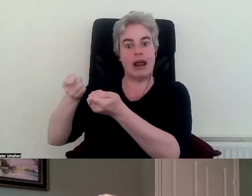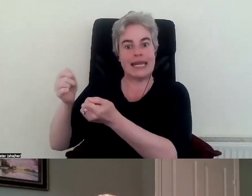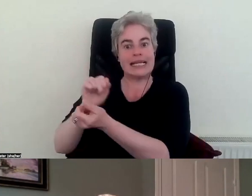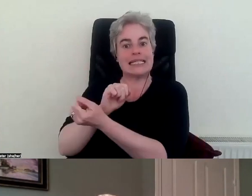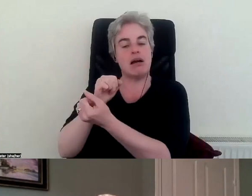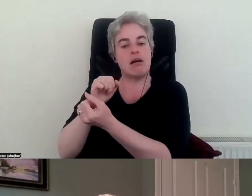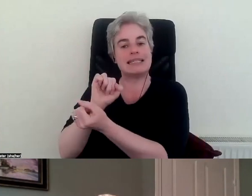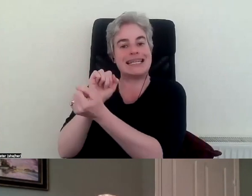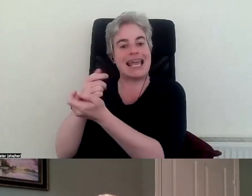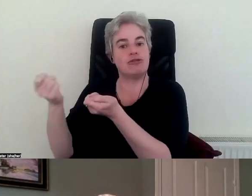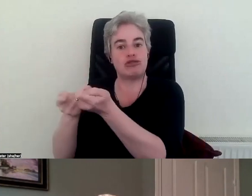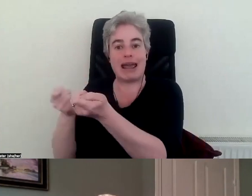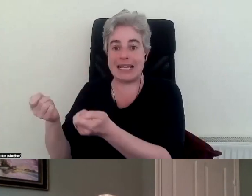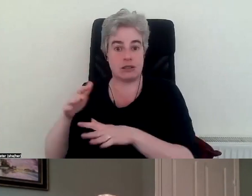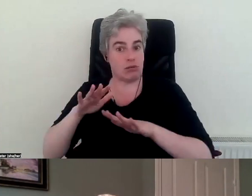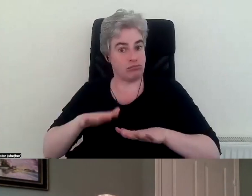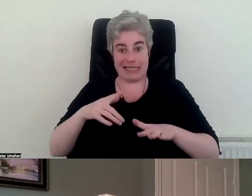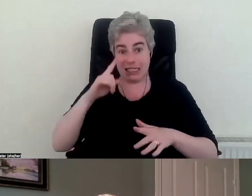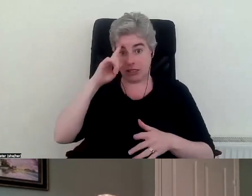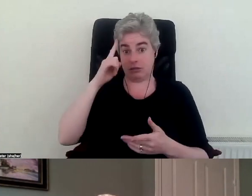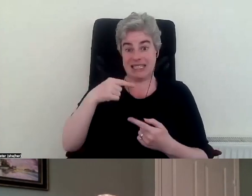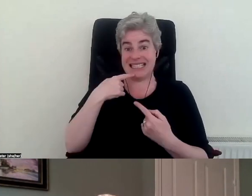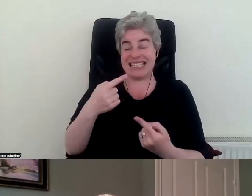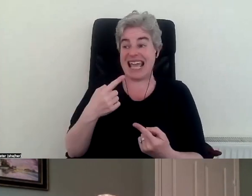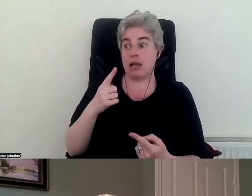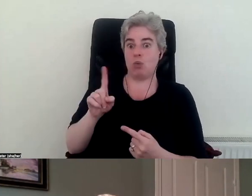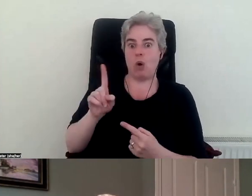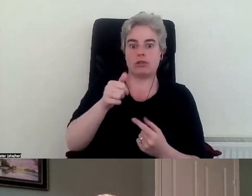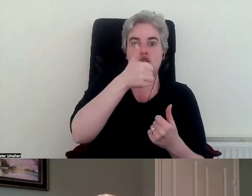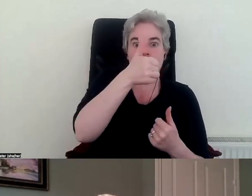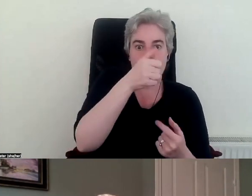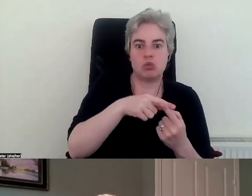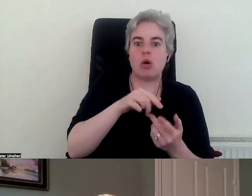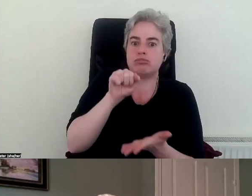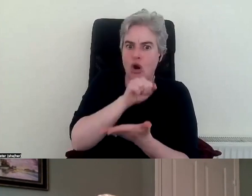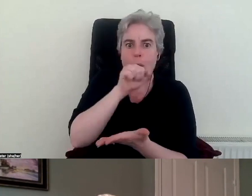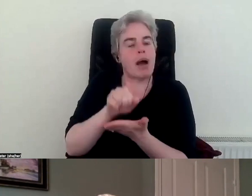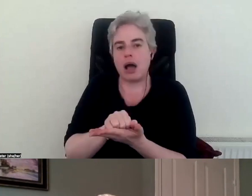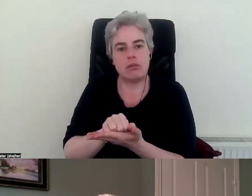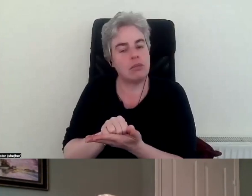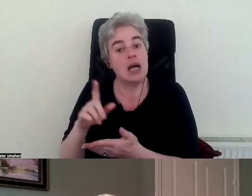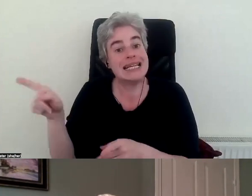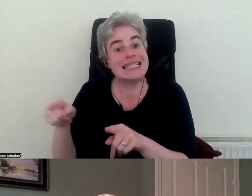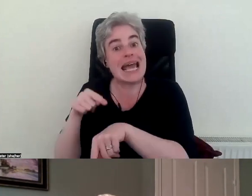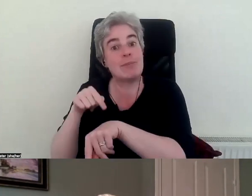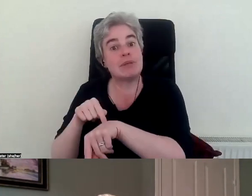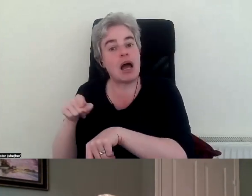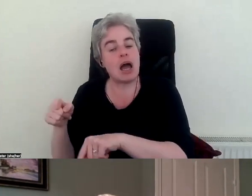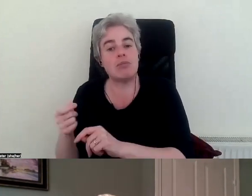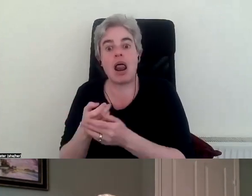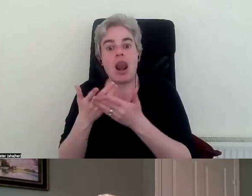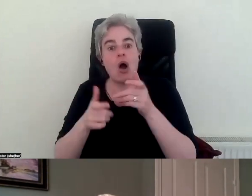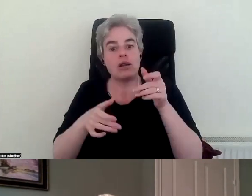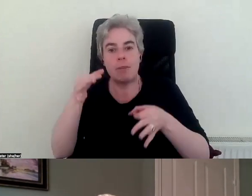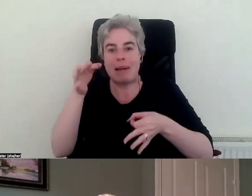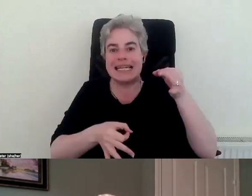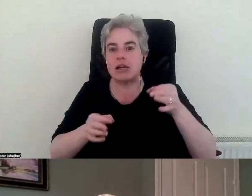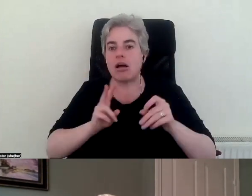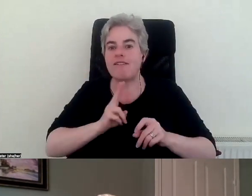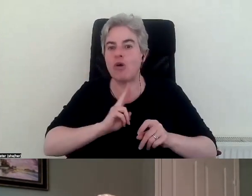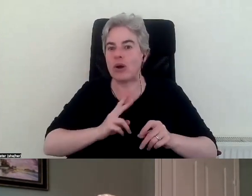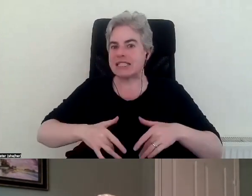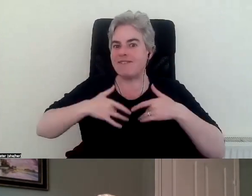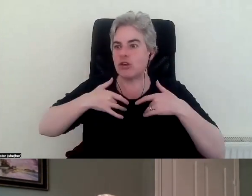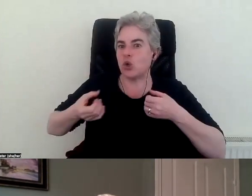of a say on deciding what is good and what is right and proper. But at the same time, there were a lot of critical voices,